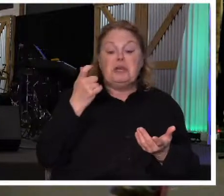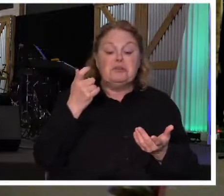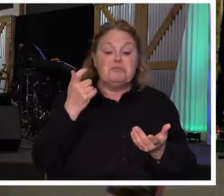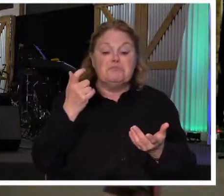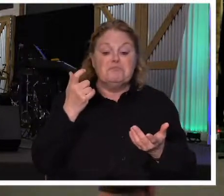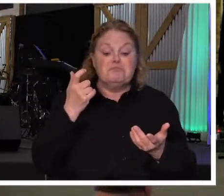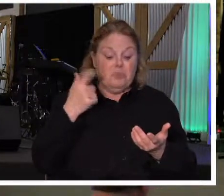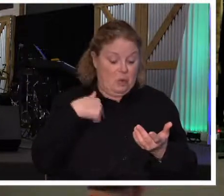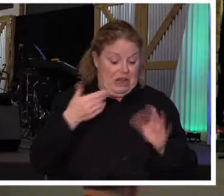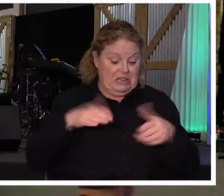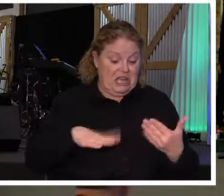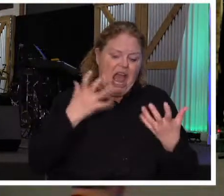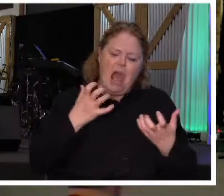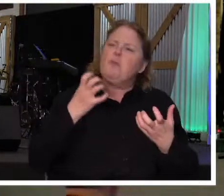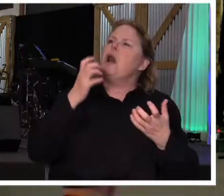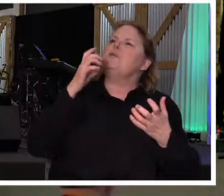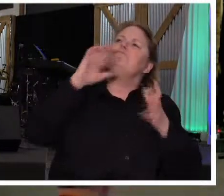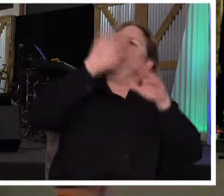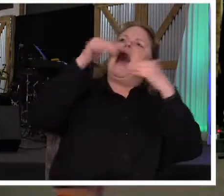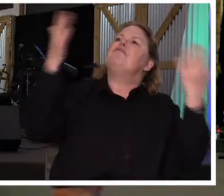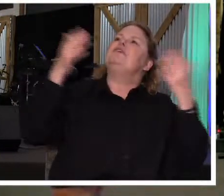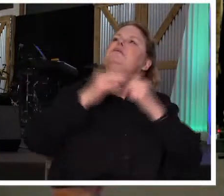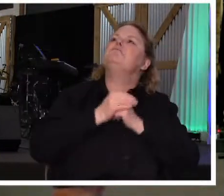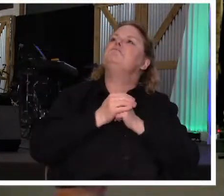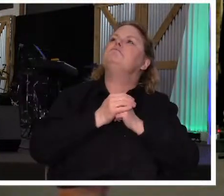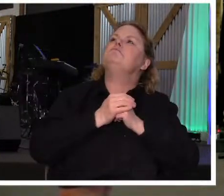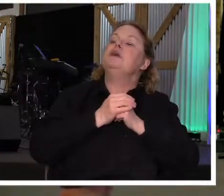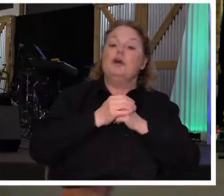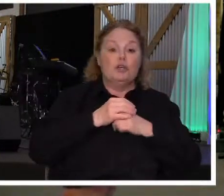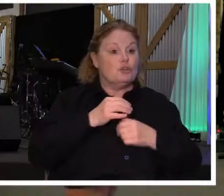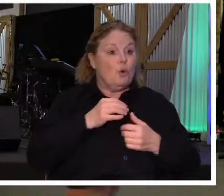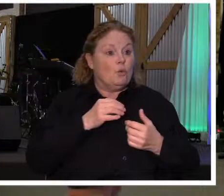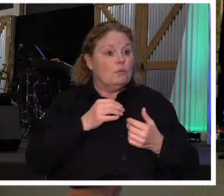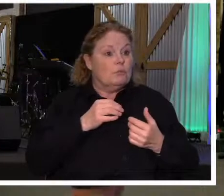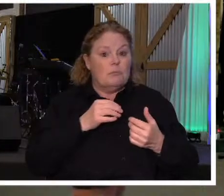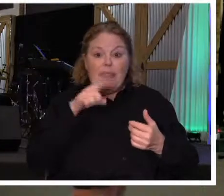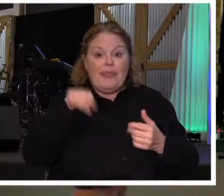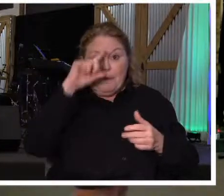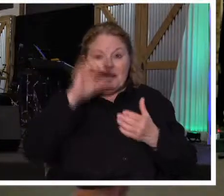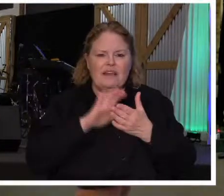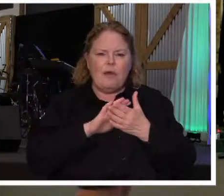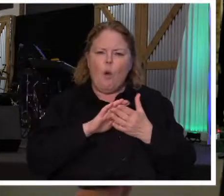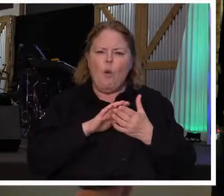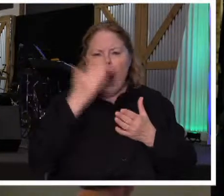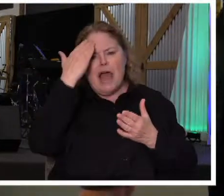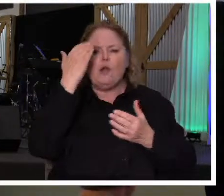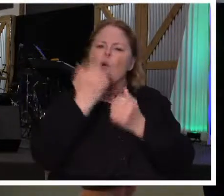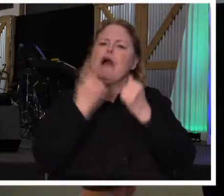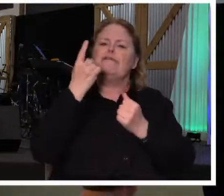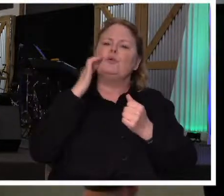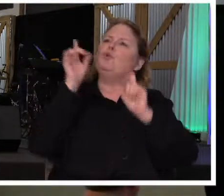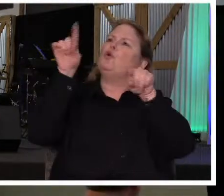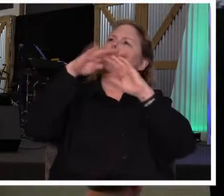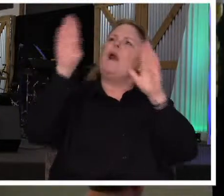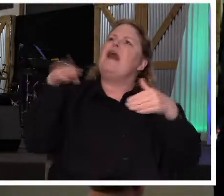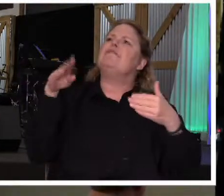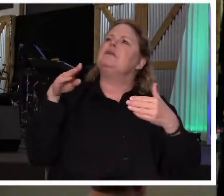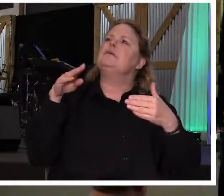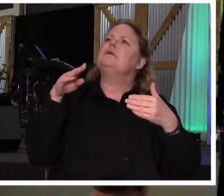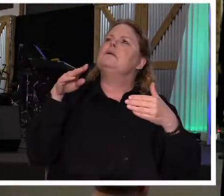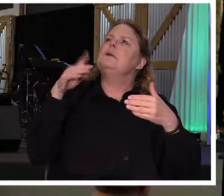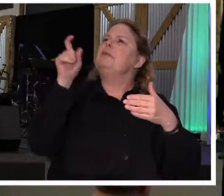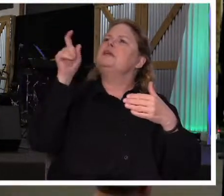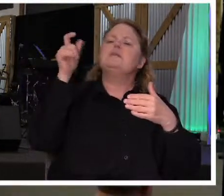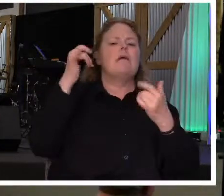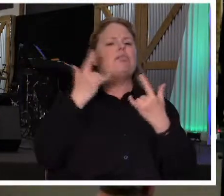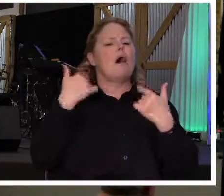they want to go to heaven. And so they have fashioned for themselves a belief that everybody is going to go to heaven because we have a God of love and he